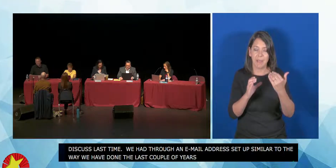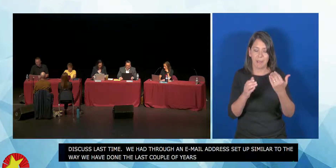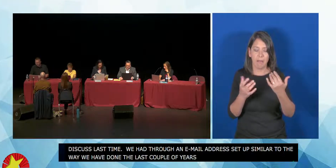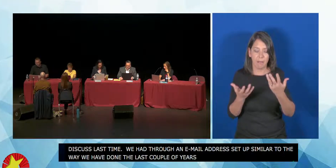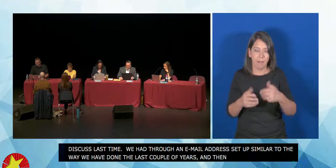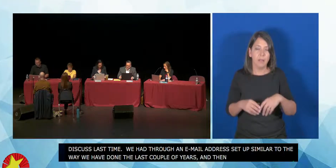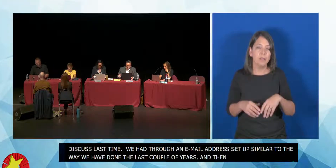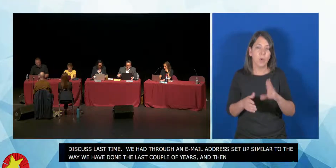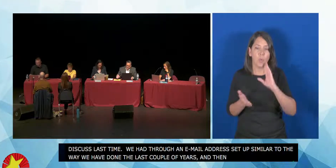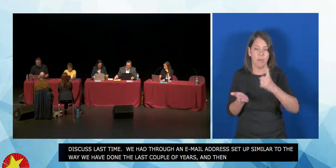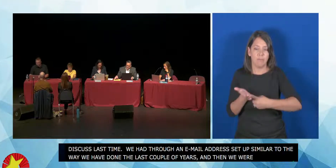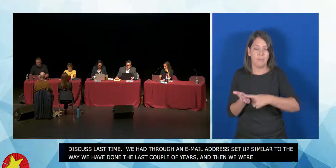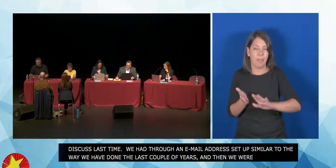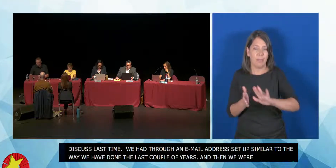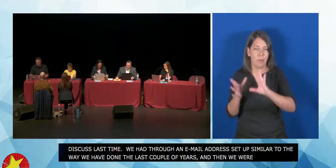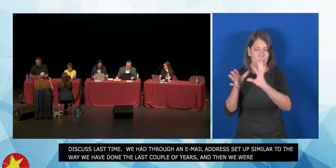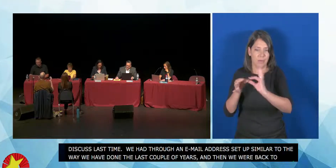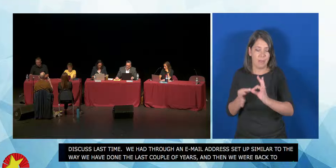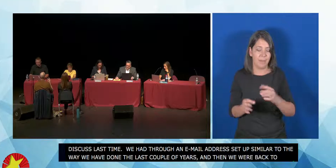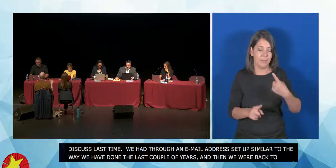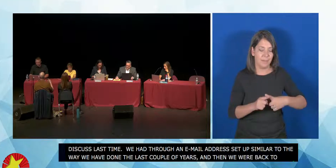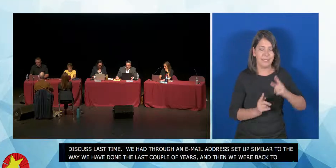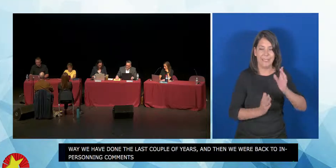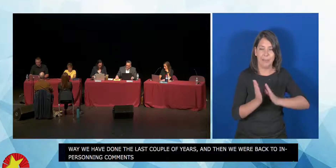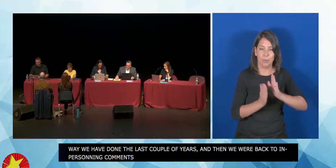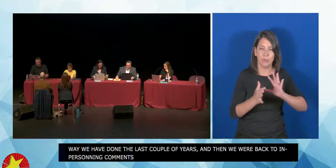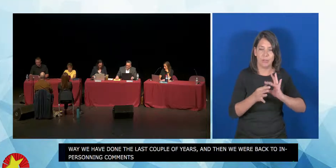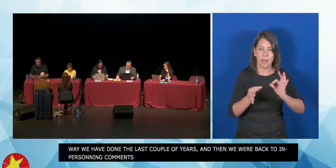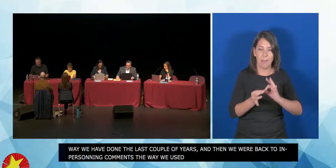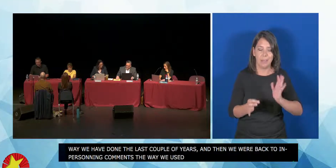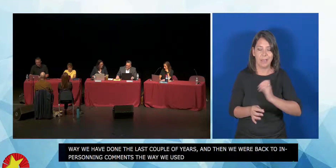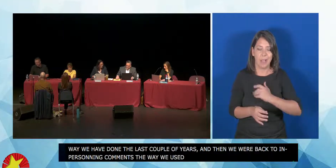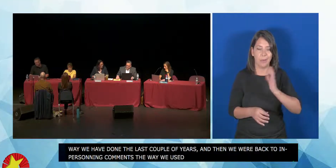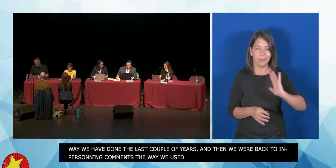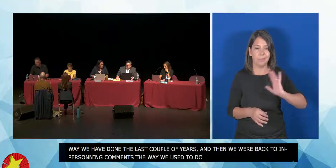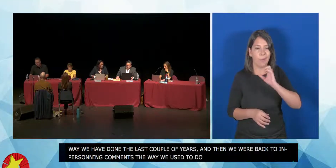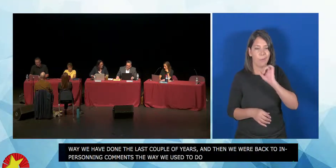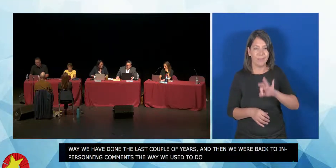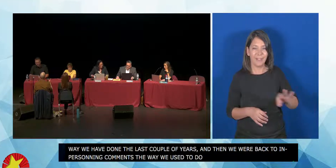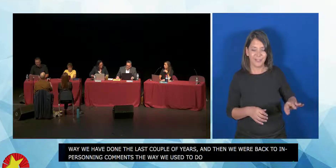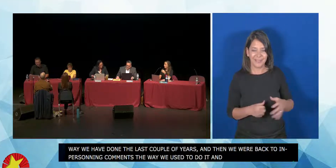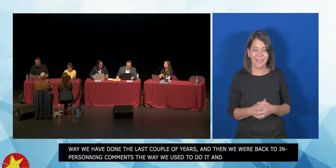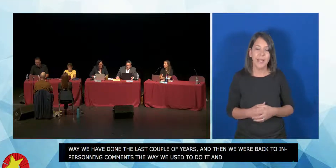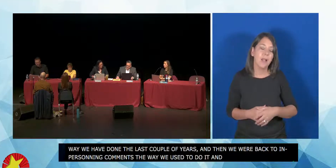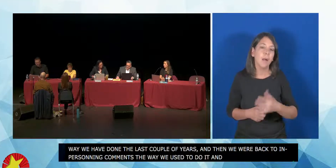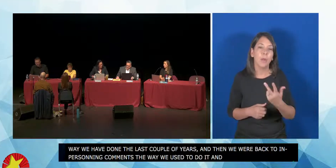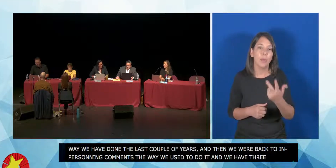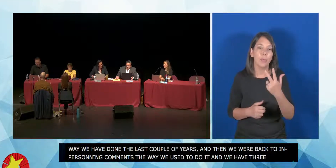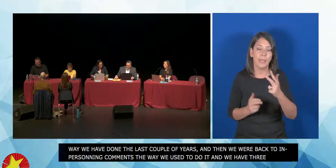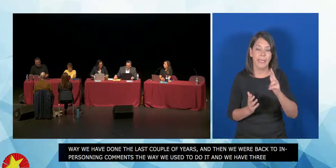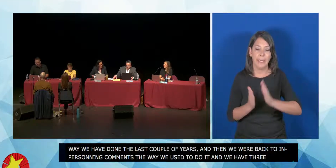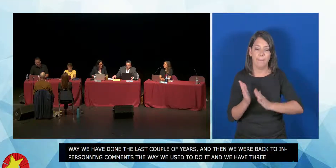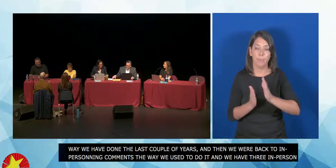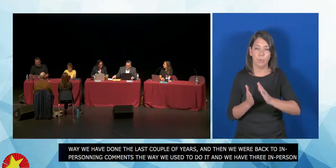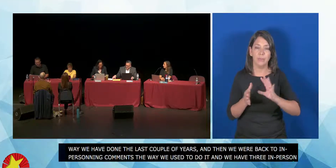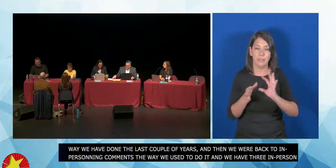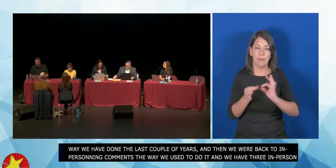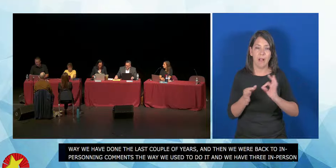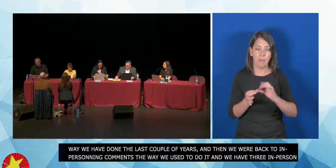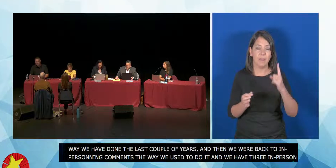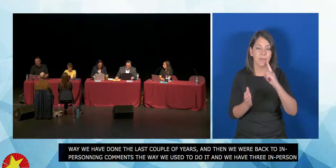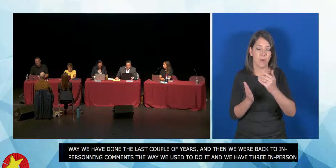in-person comments the way that we used to do it. We have 3 in-person comments for agendized